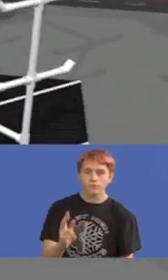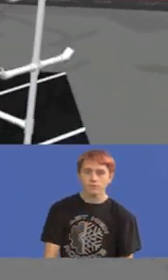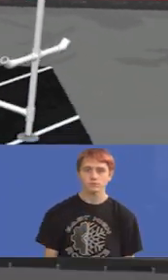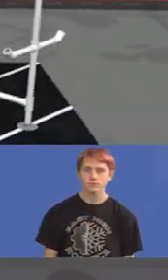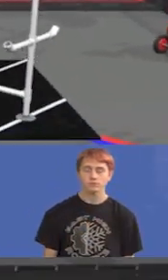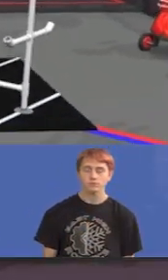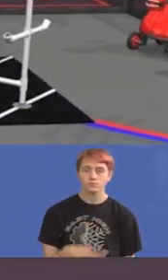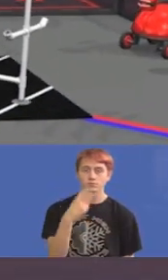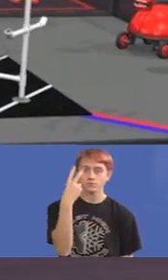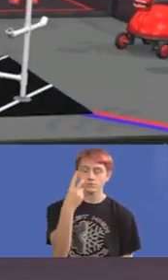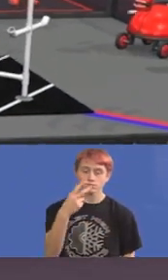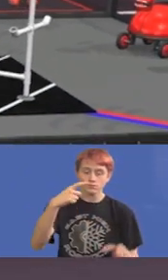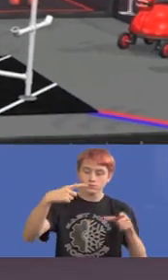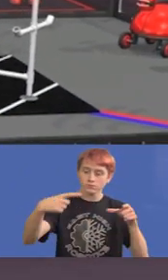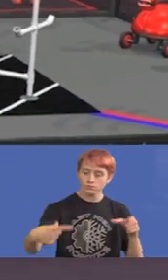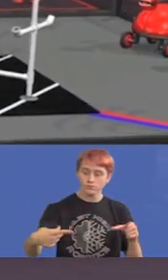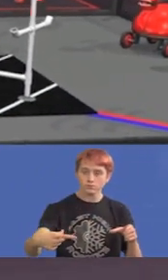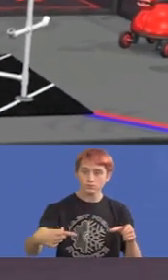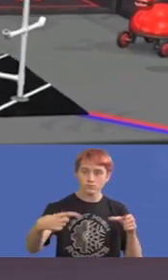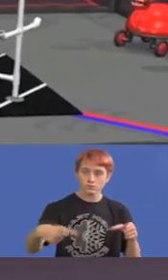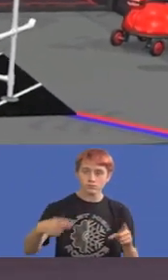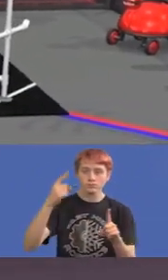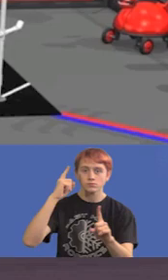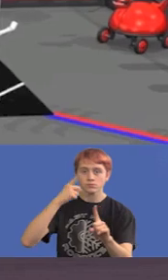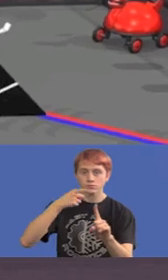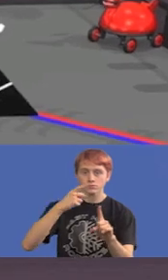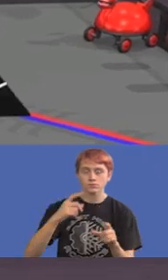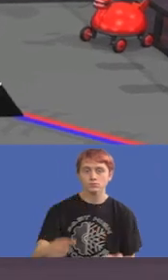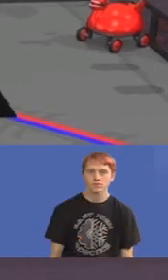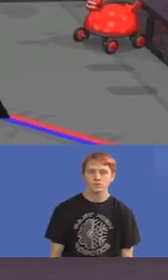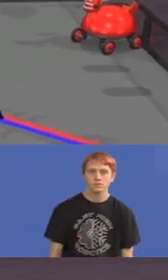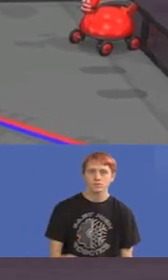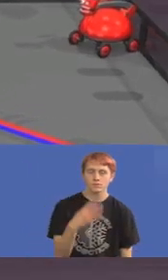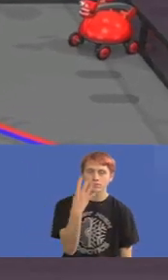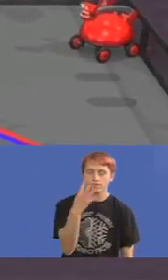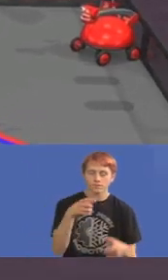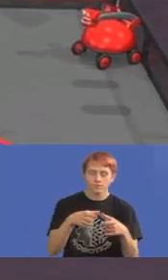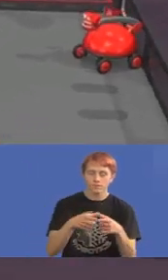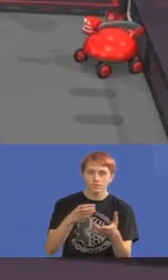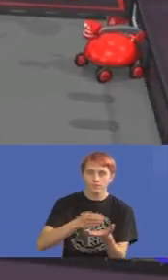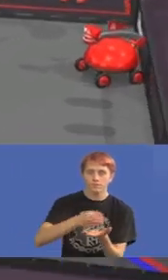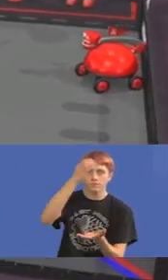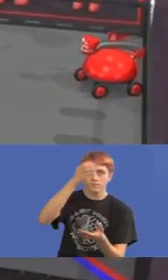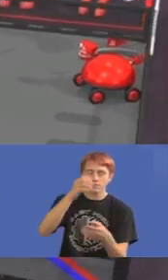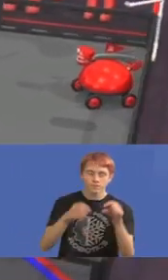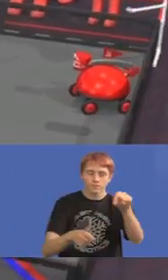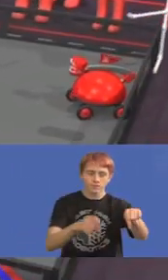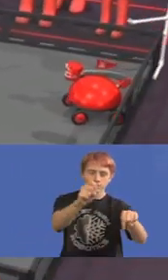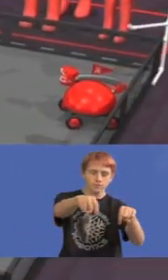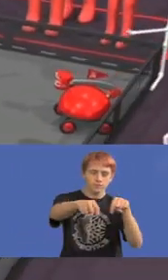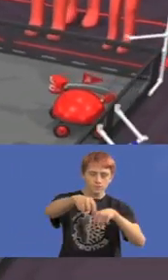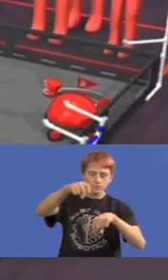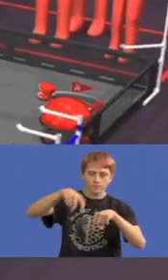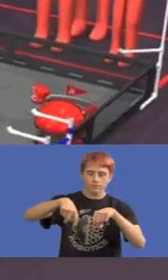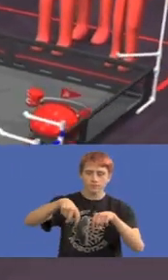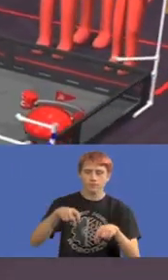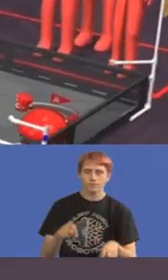grid. And in two corners are the corner goals. There are four ring dispensers located on the field